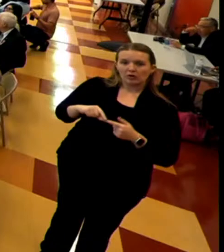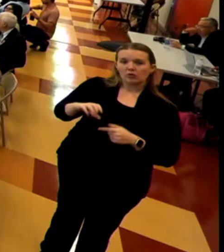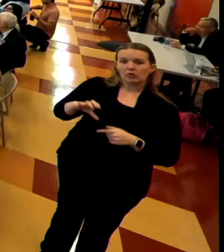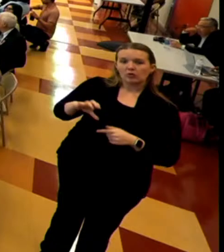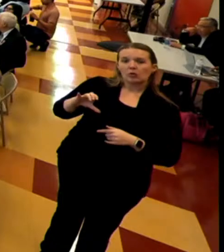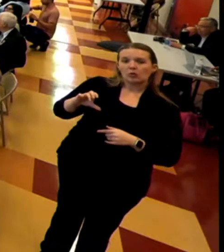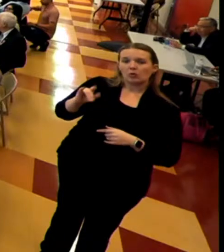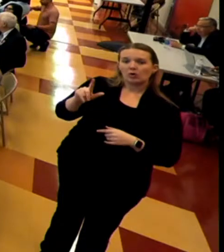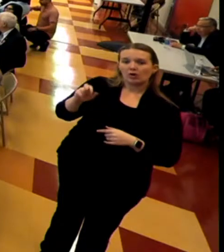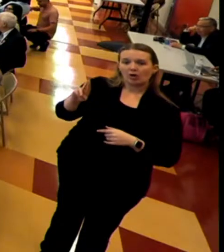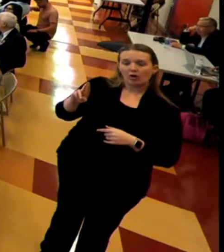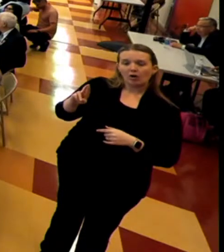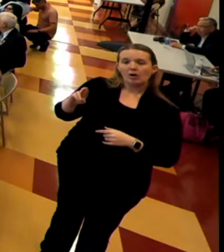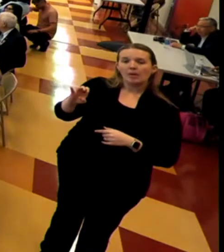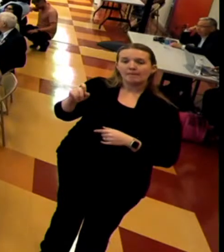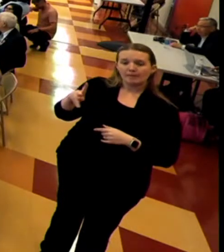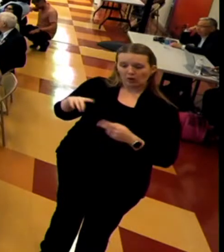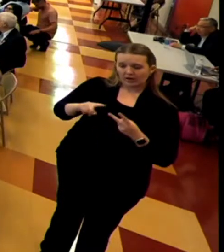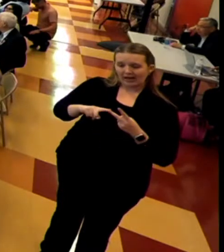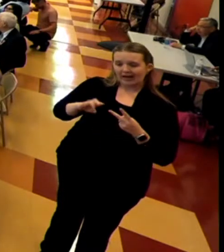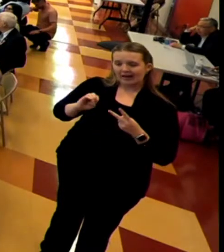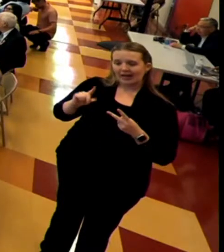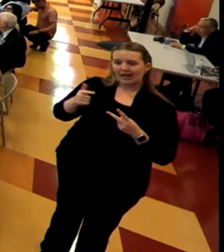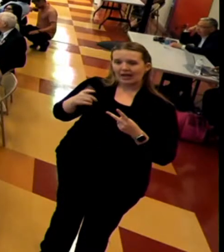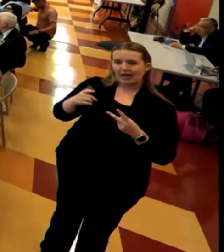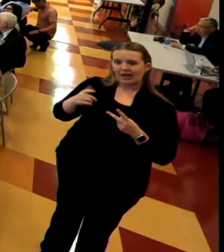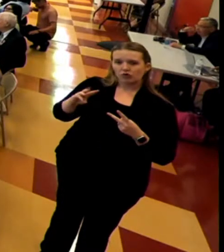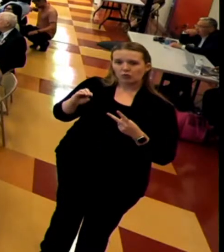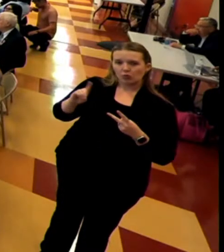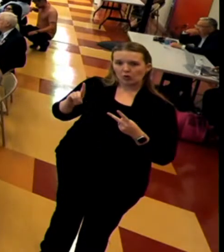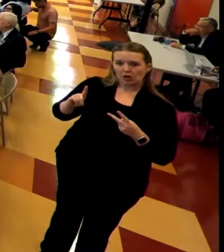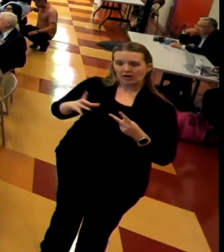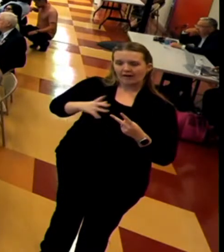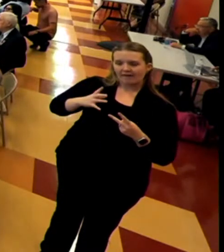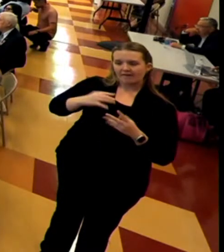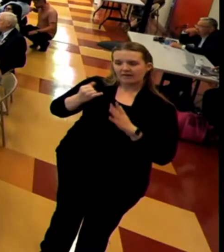the Edgewood Fine Arts Academy. Thank you.